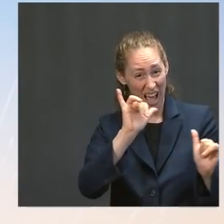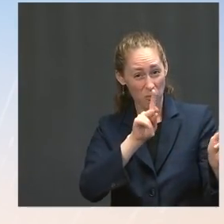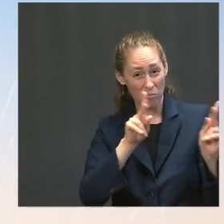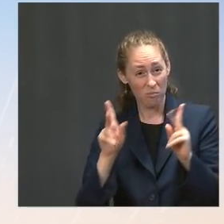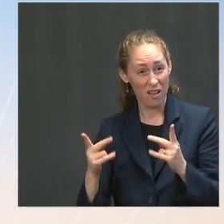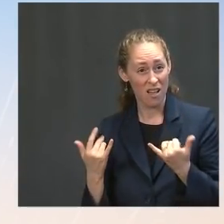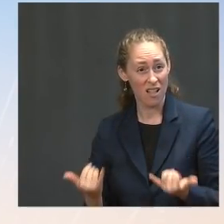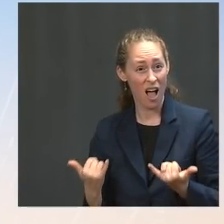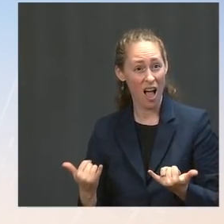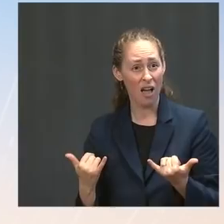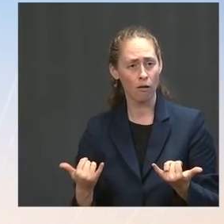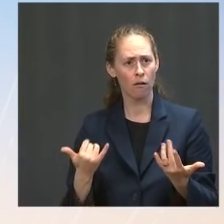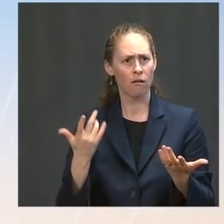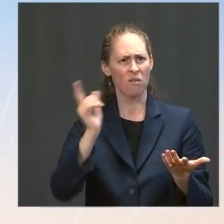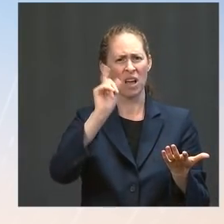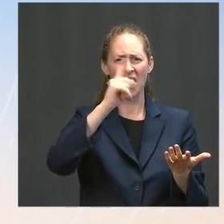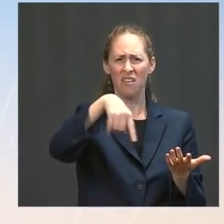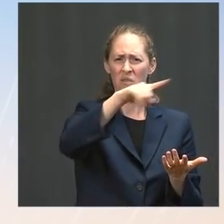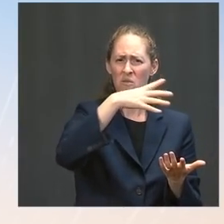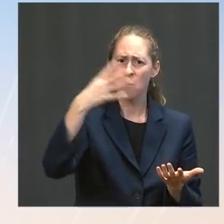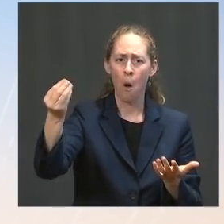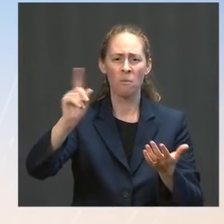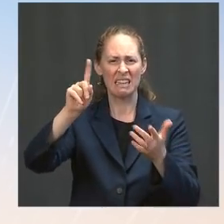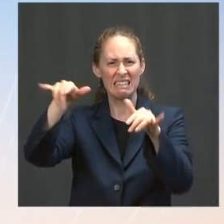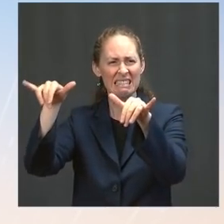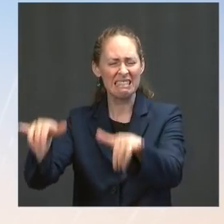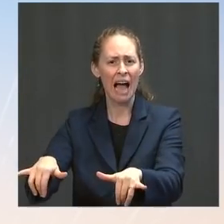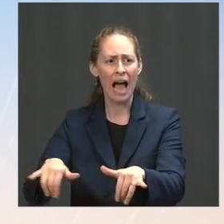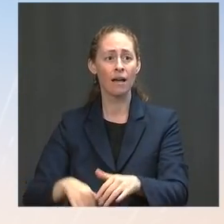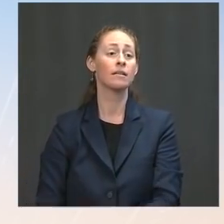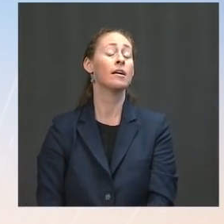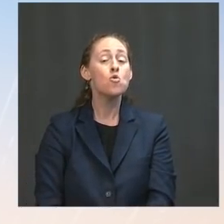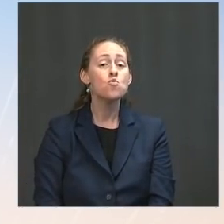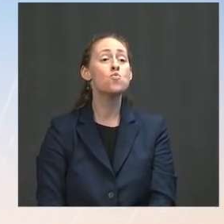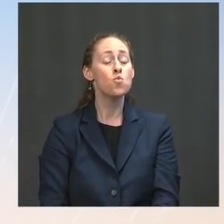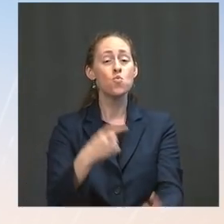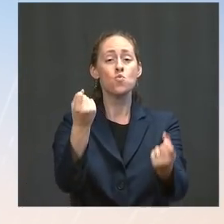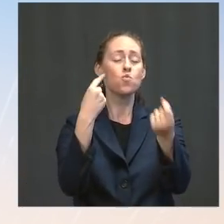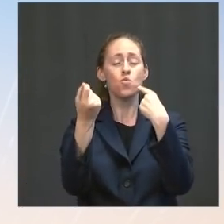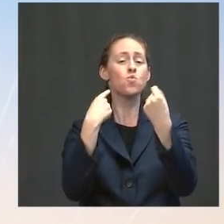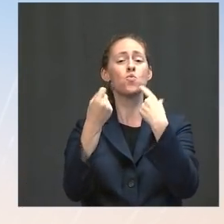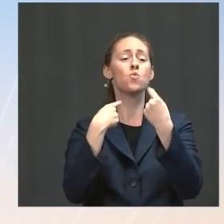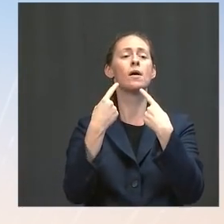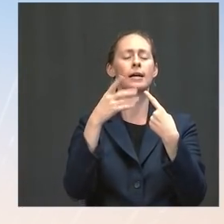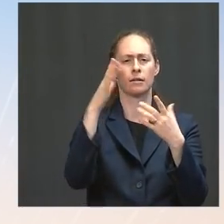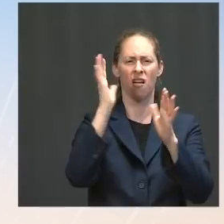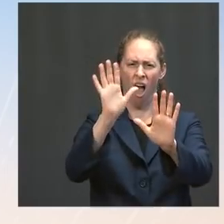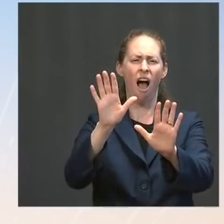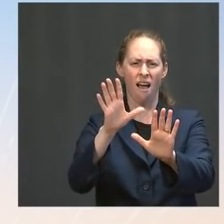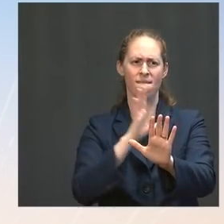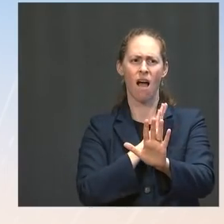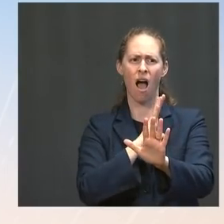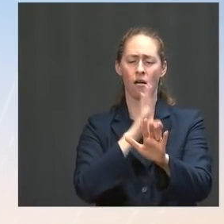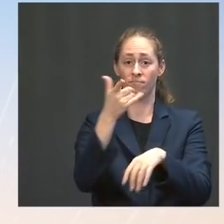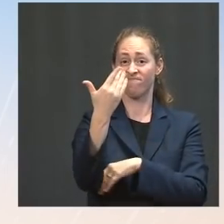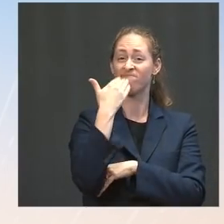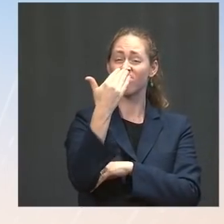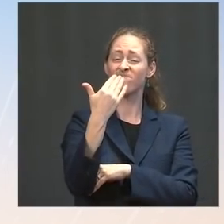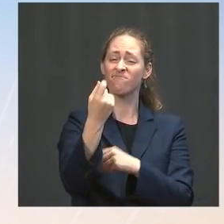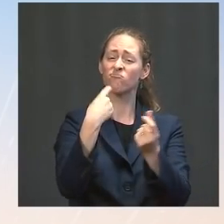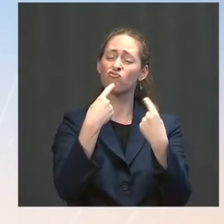in Afghanistan that has fought alongside us, that has bravely stood up, does not change, does not diminish,